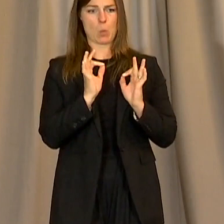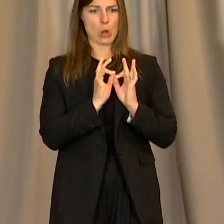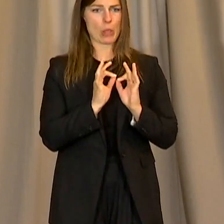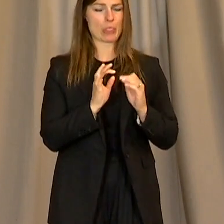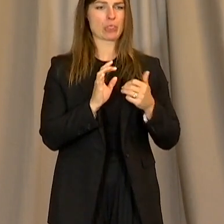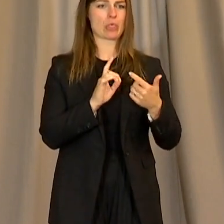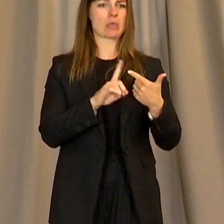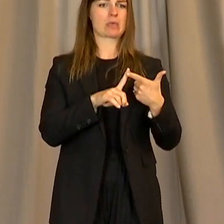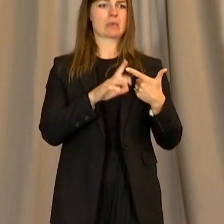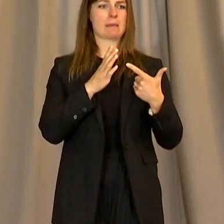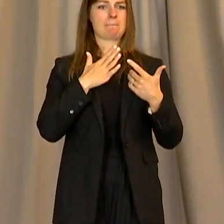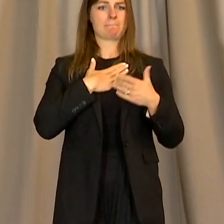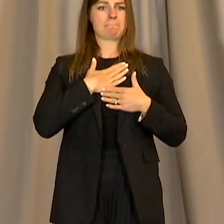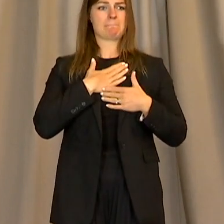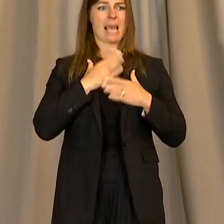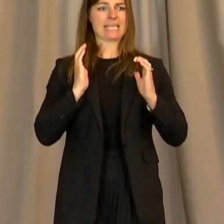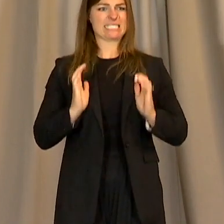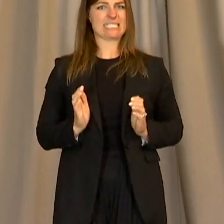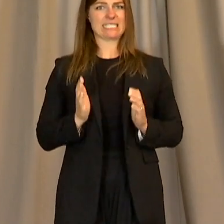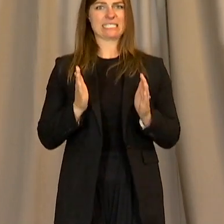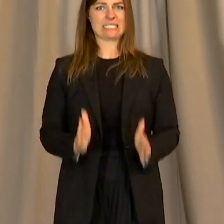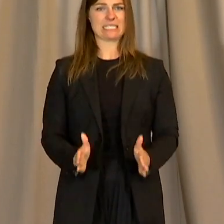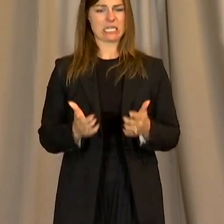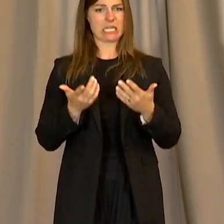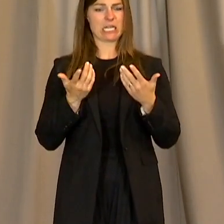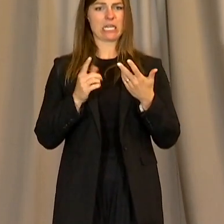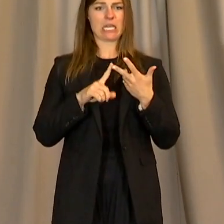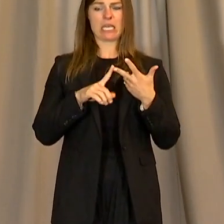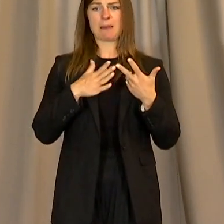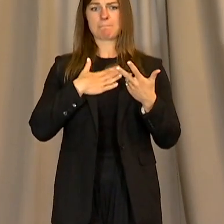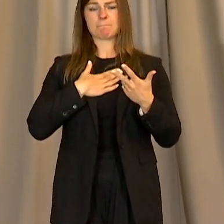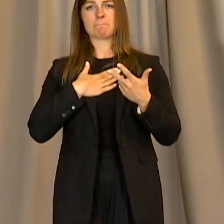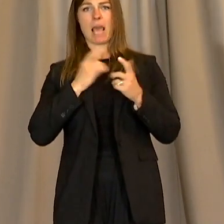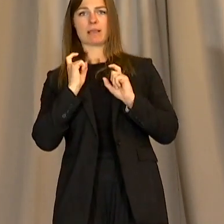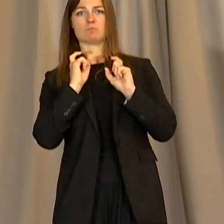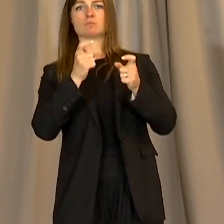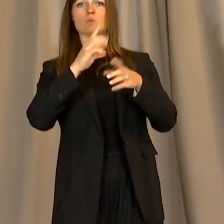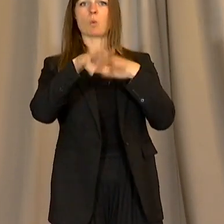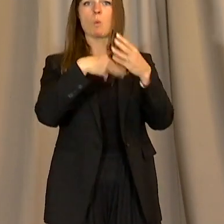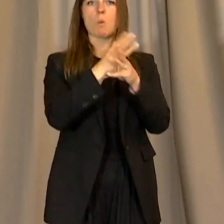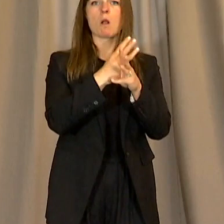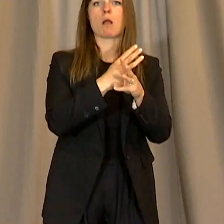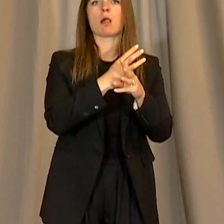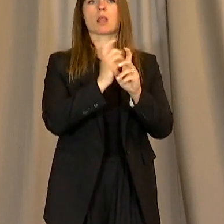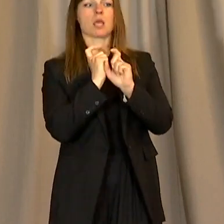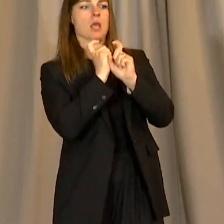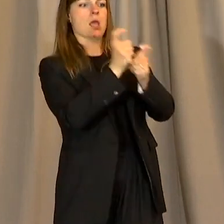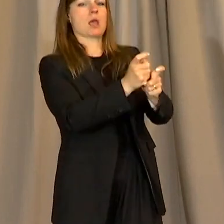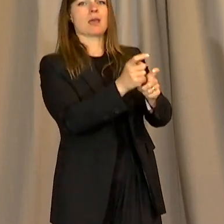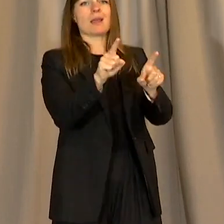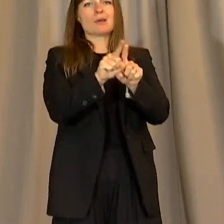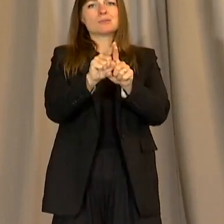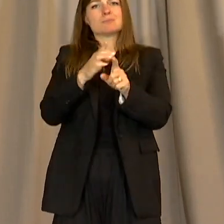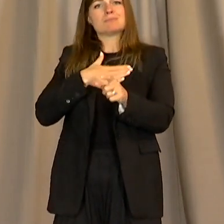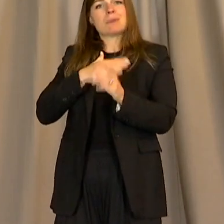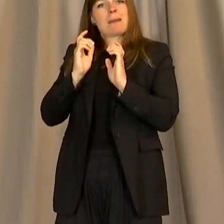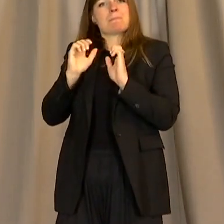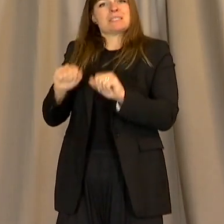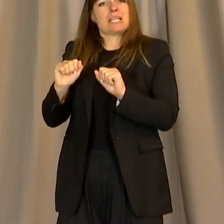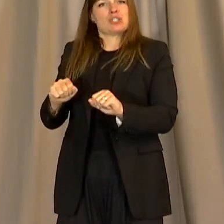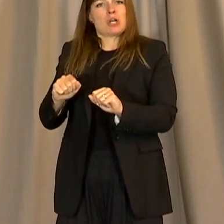your citizenship, of your contribution to the world, and of your potential.